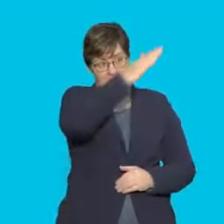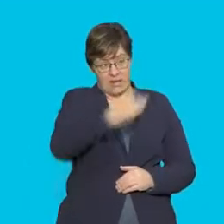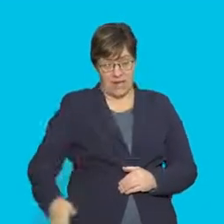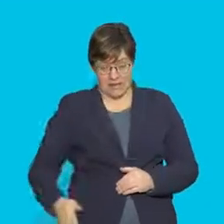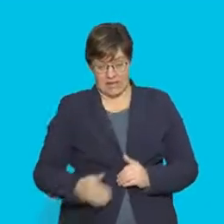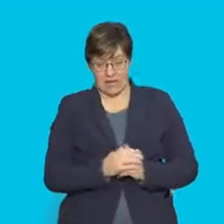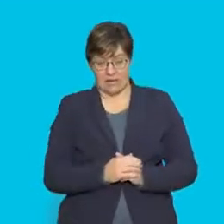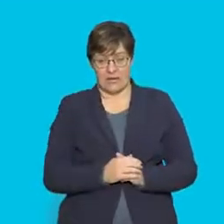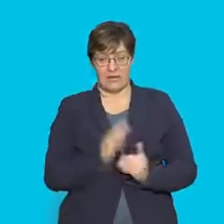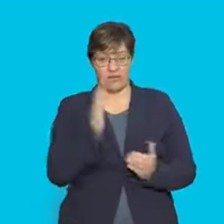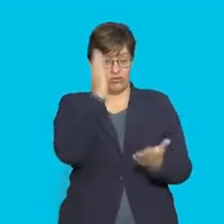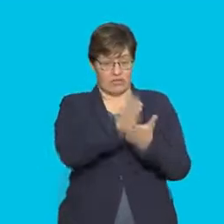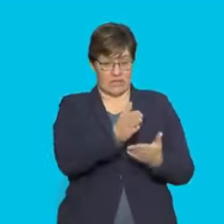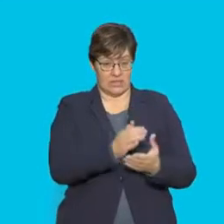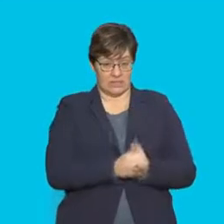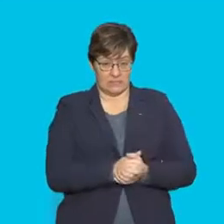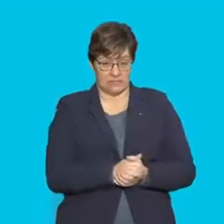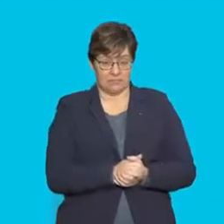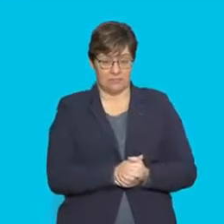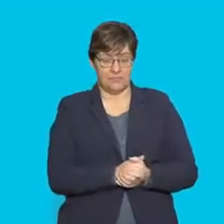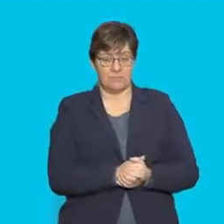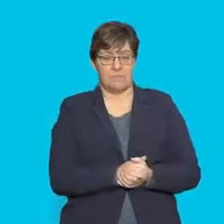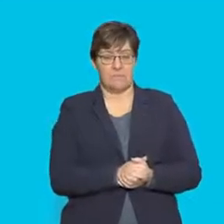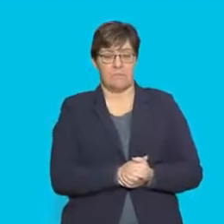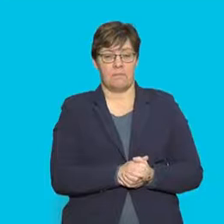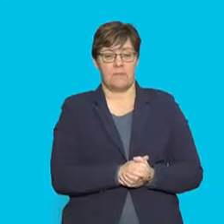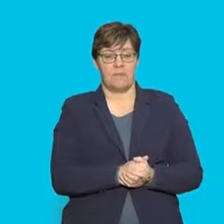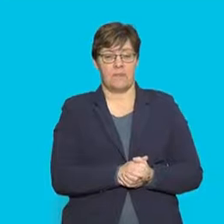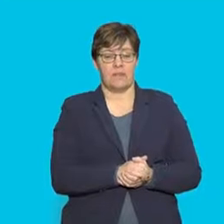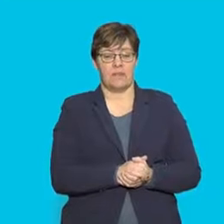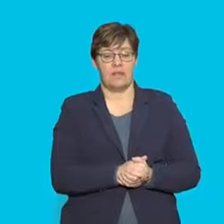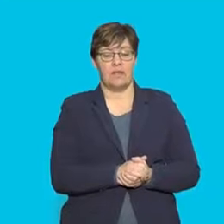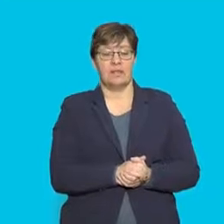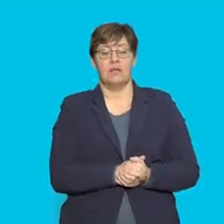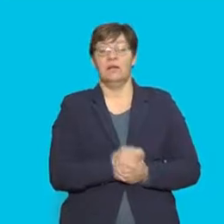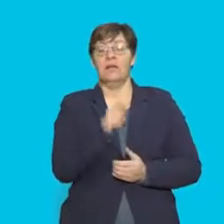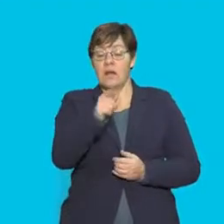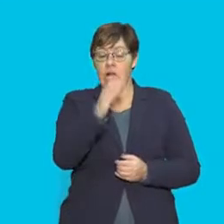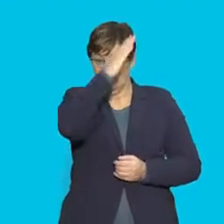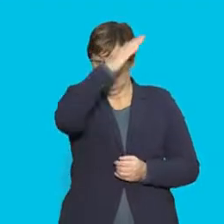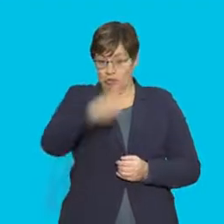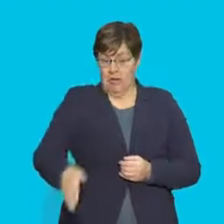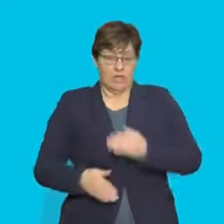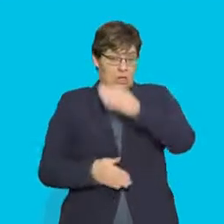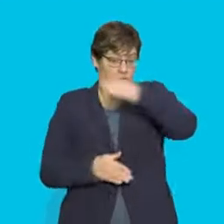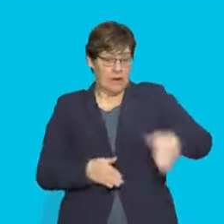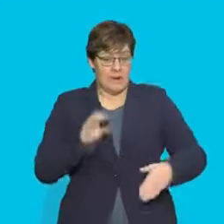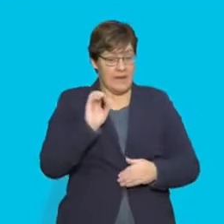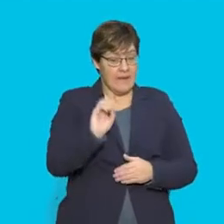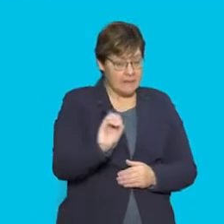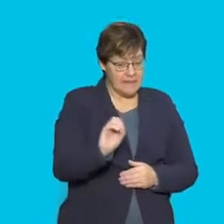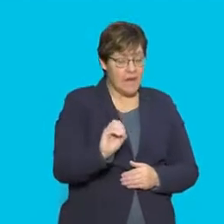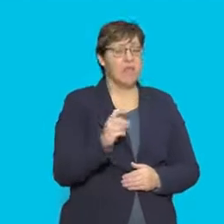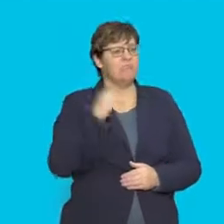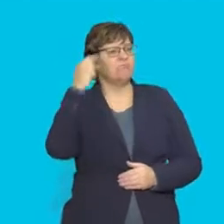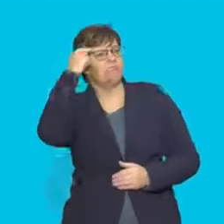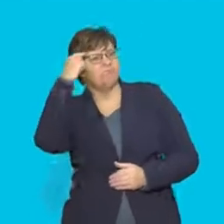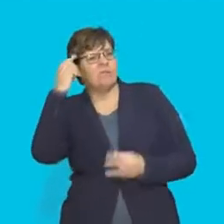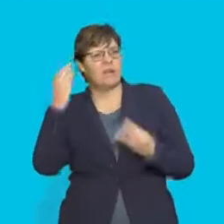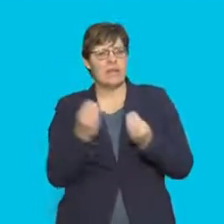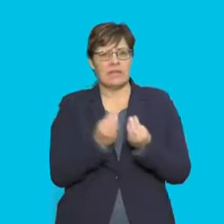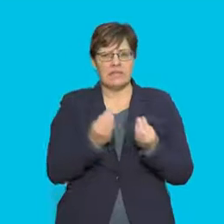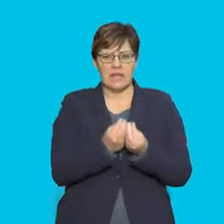right? These are straight lines. And if these are straight lines, then you can consider things